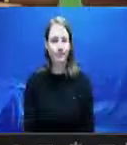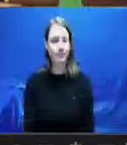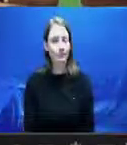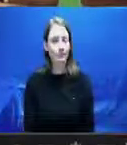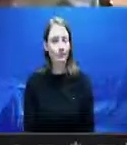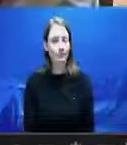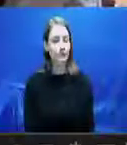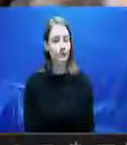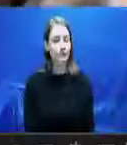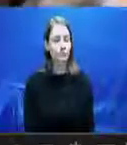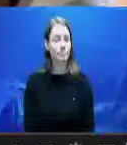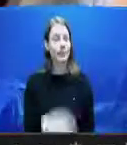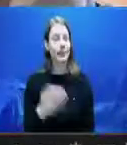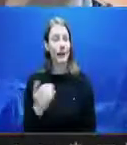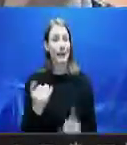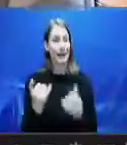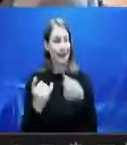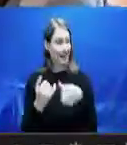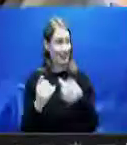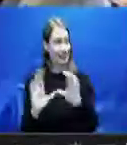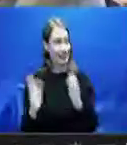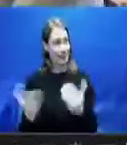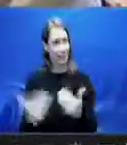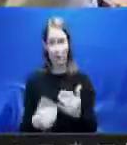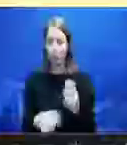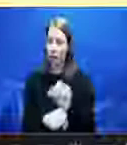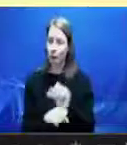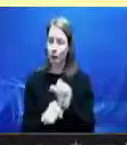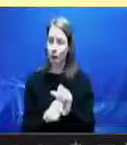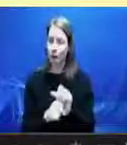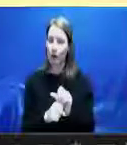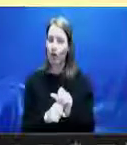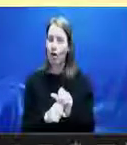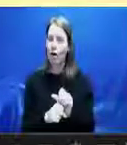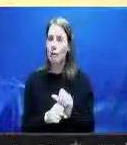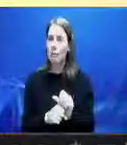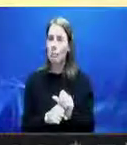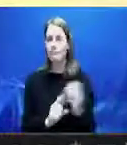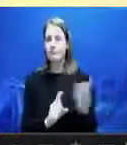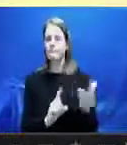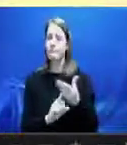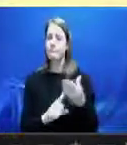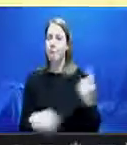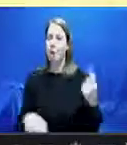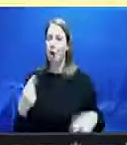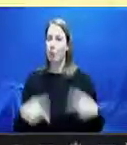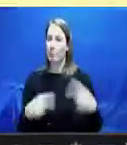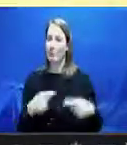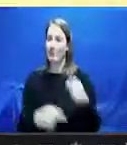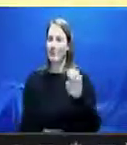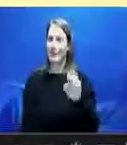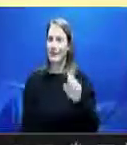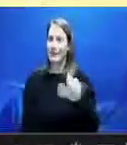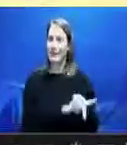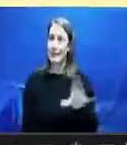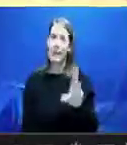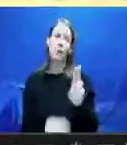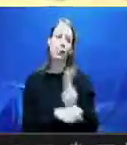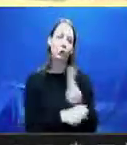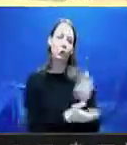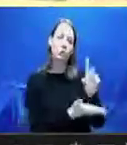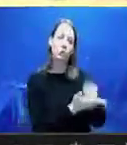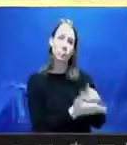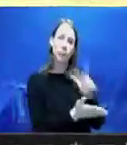an argumentative essay. They're reading news articles and reports to find solid sources. Hispanic and Black youth average about